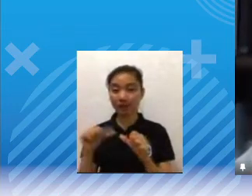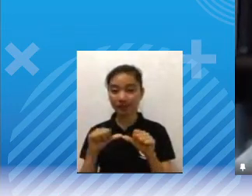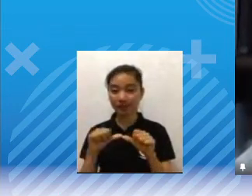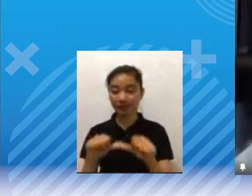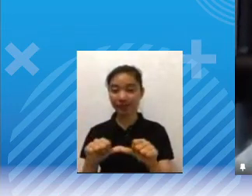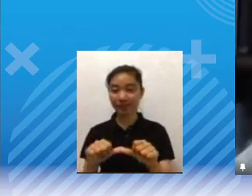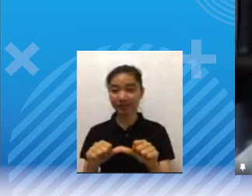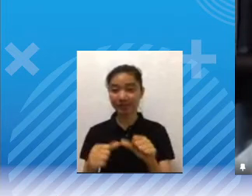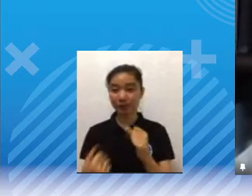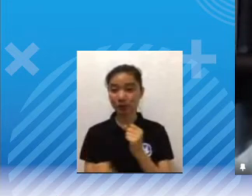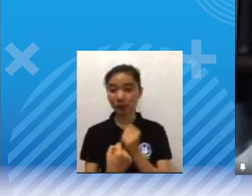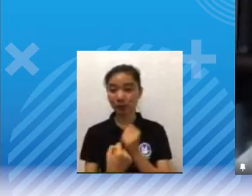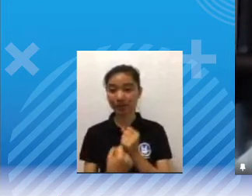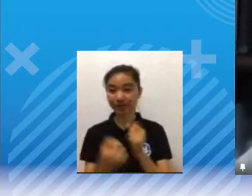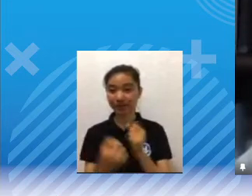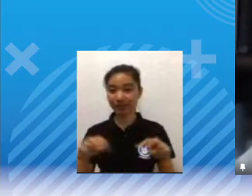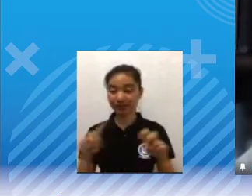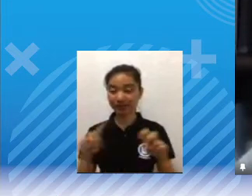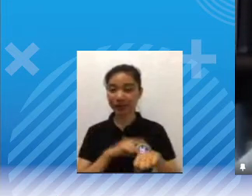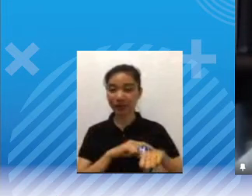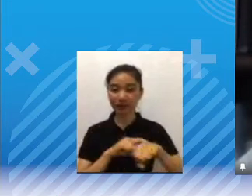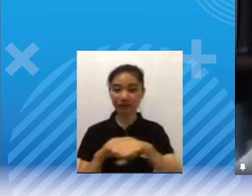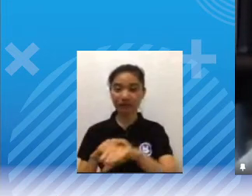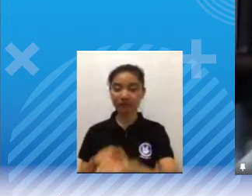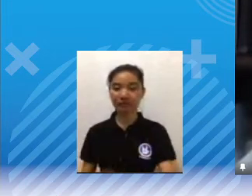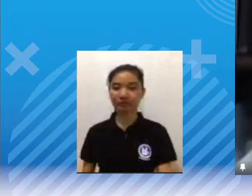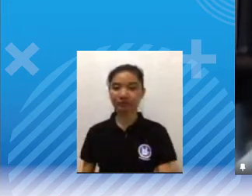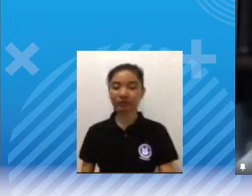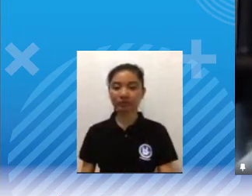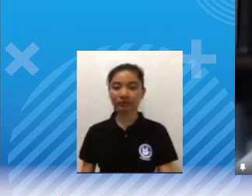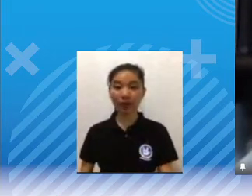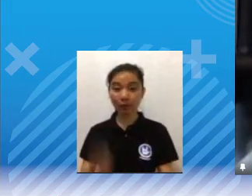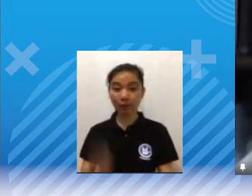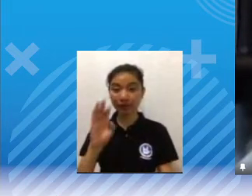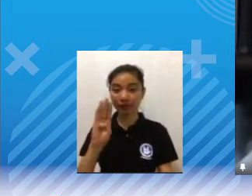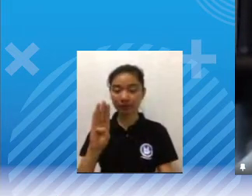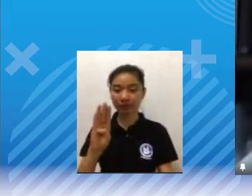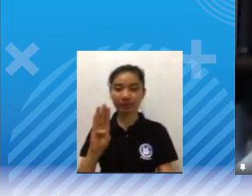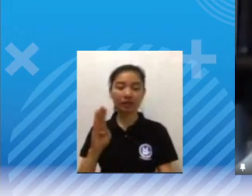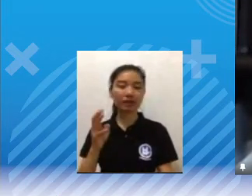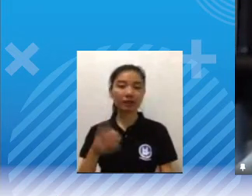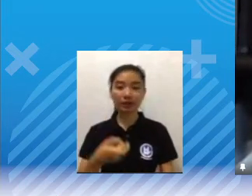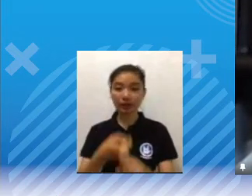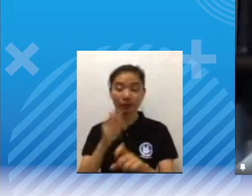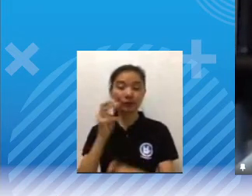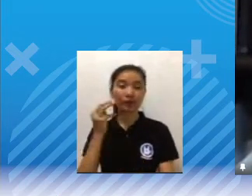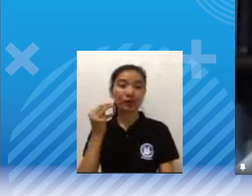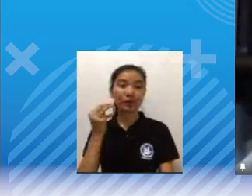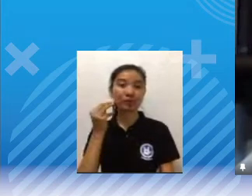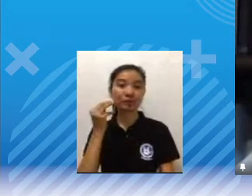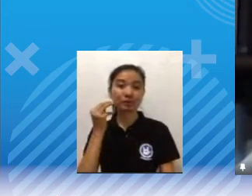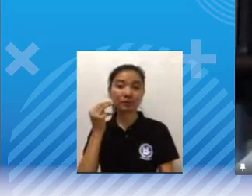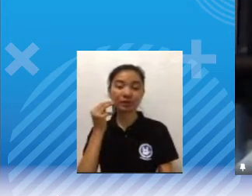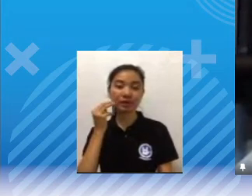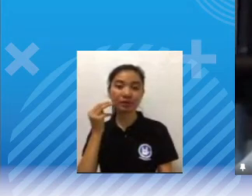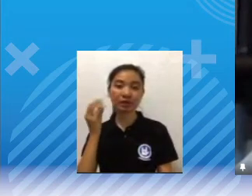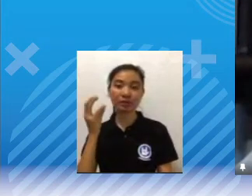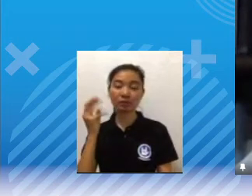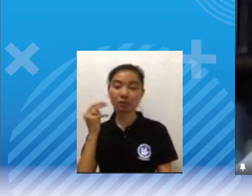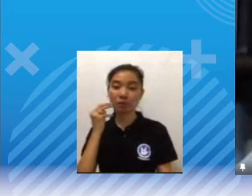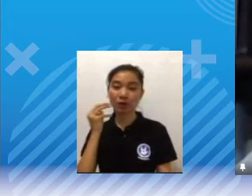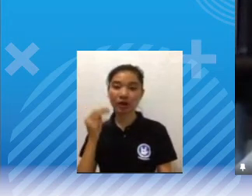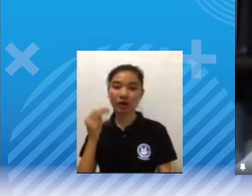ba? Ito po from Facebook from Miss Maria from Miss Maria Maela Moncada of Santa